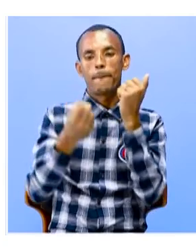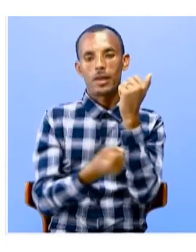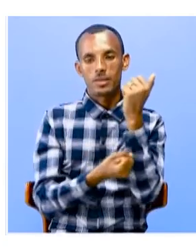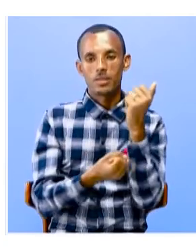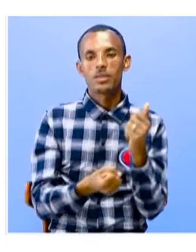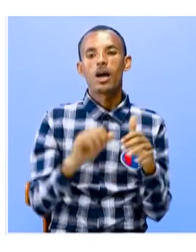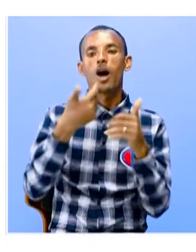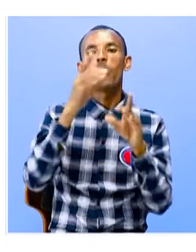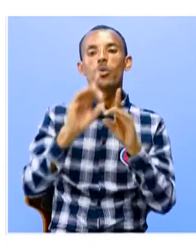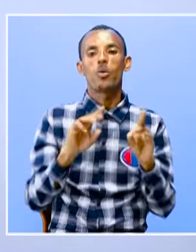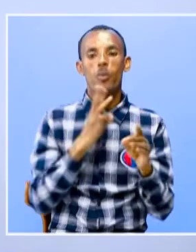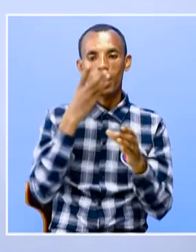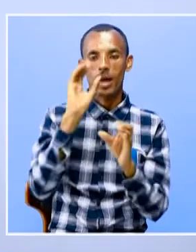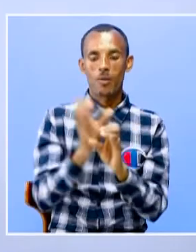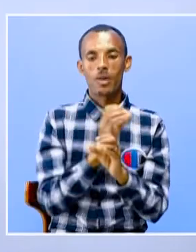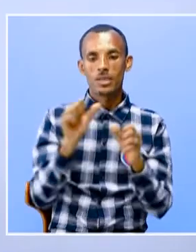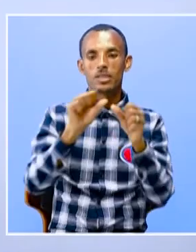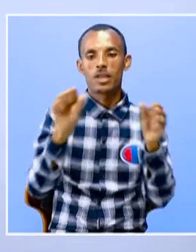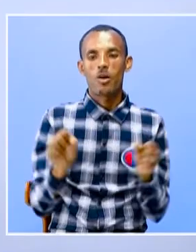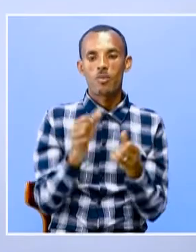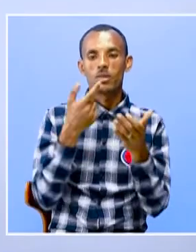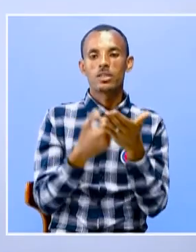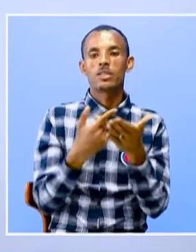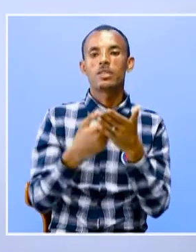So how do we calculate the area of this triangle?